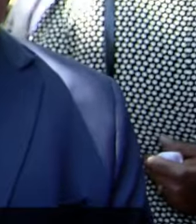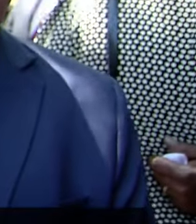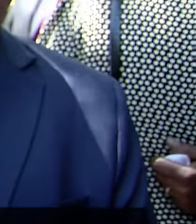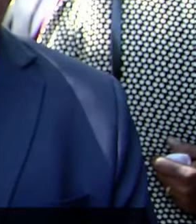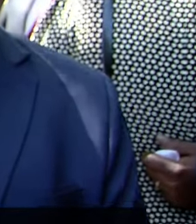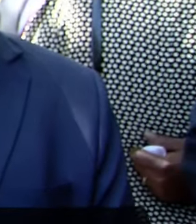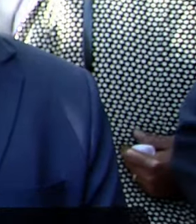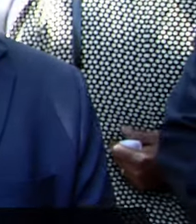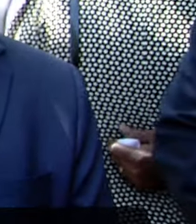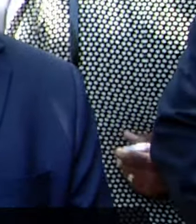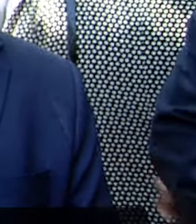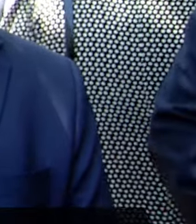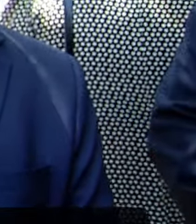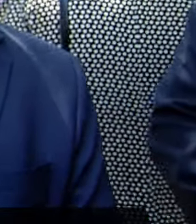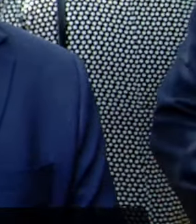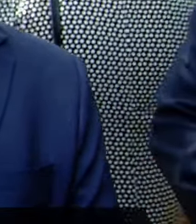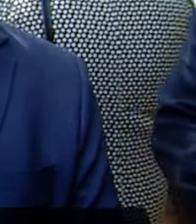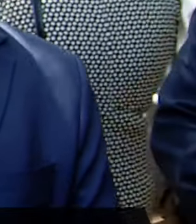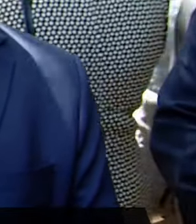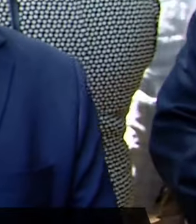now. That's part of the